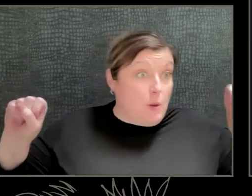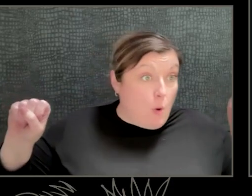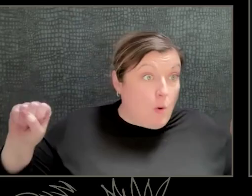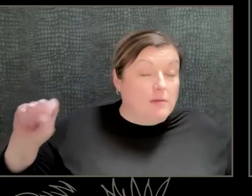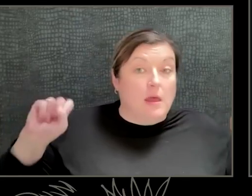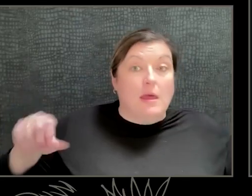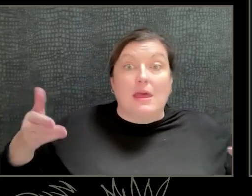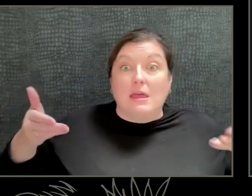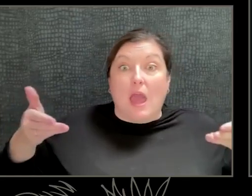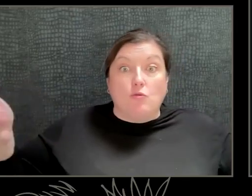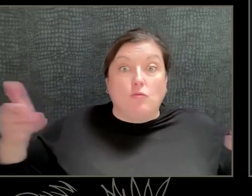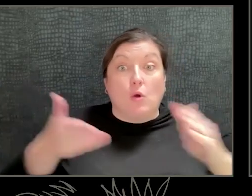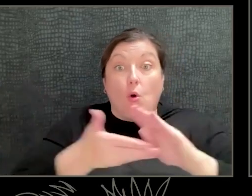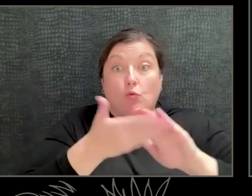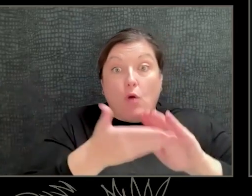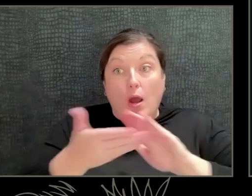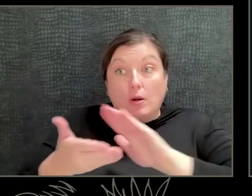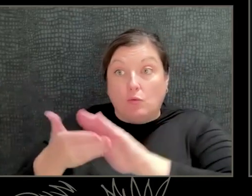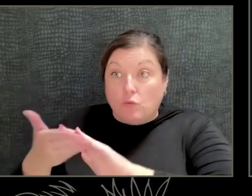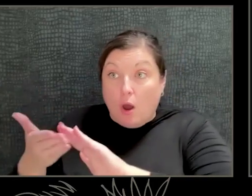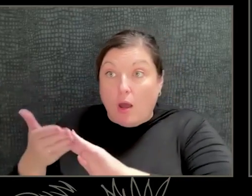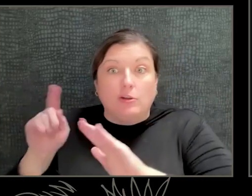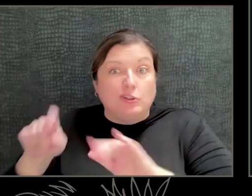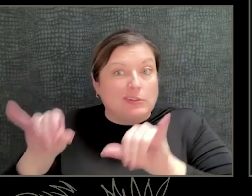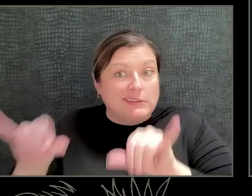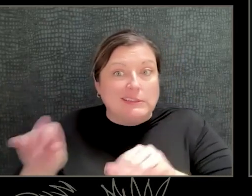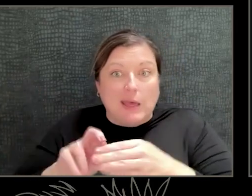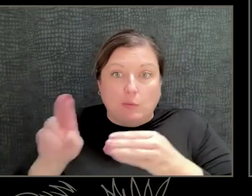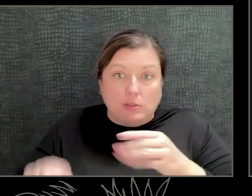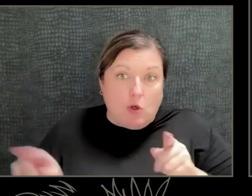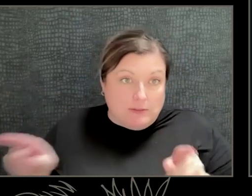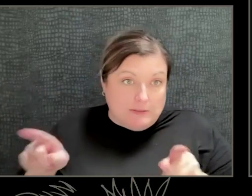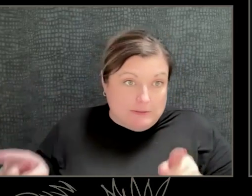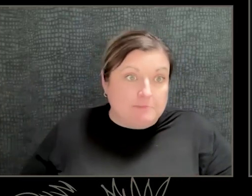the Dockerized container, and we should get the same results.